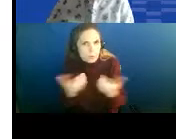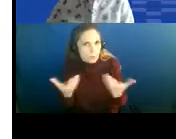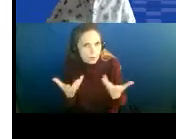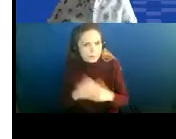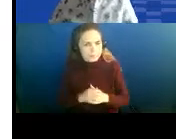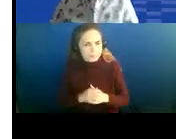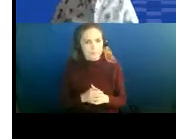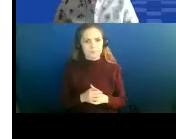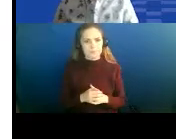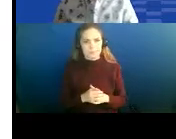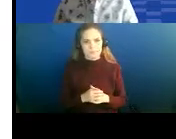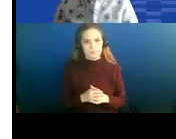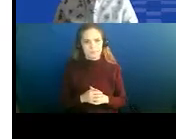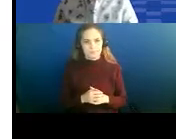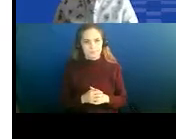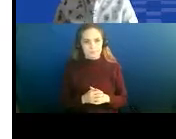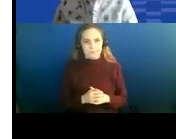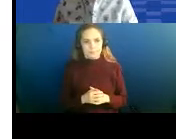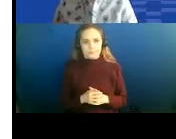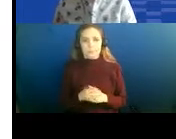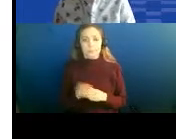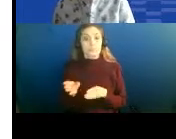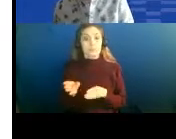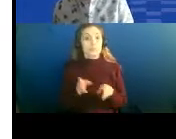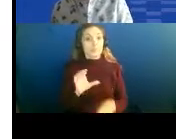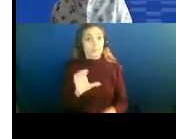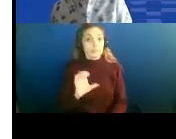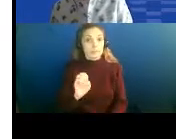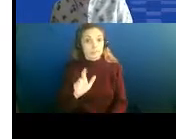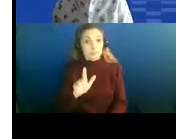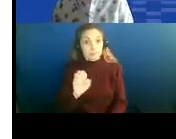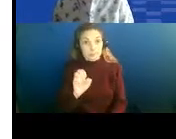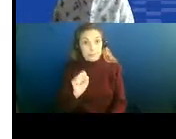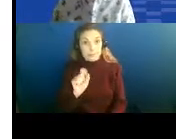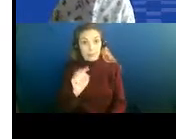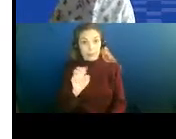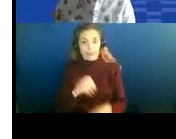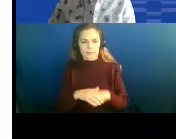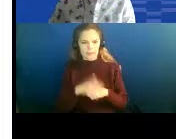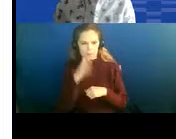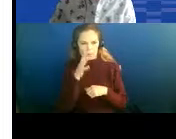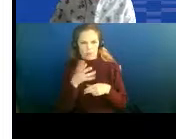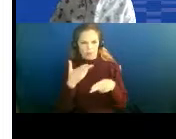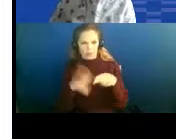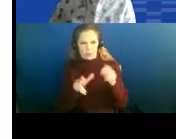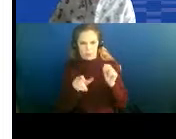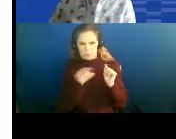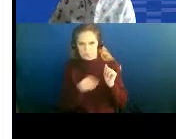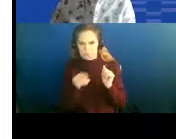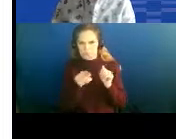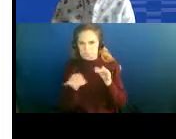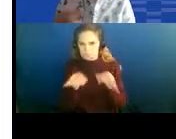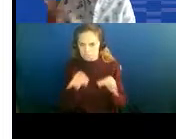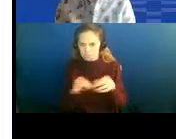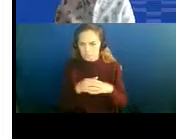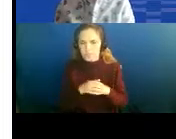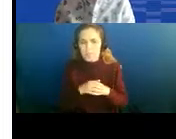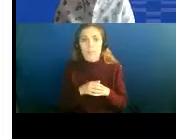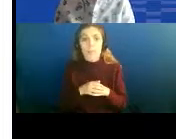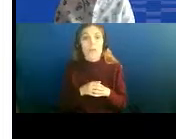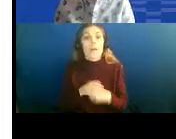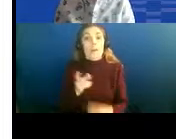Great. So to do so, and I'll speed through this slide a little bit, Ashley and I also established what's